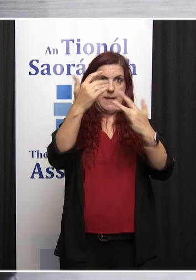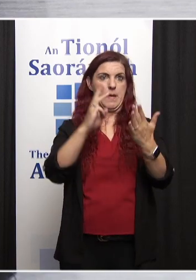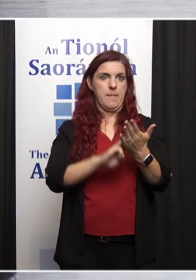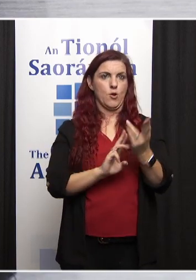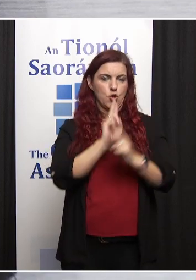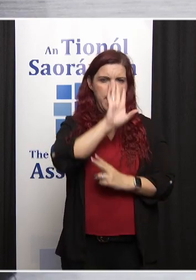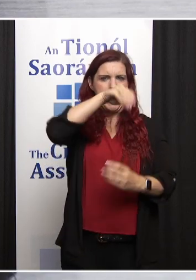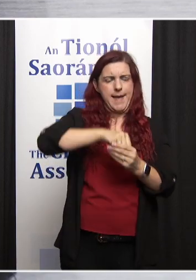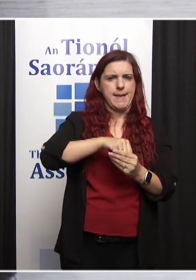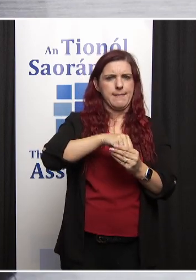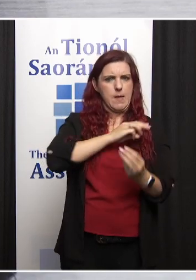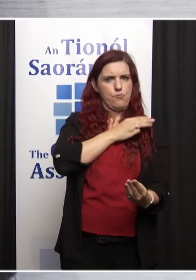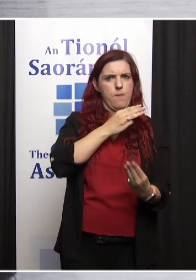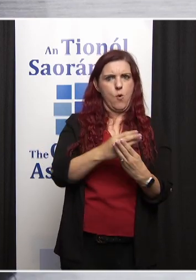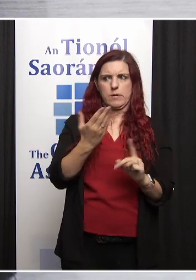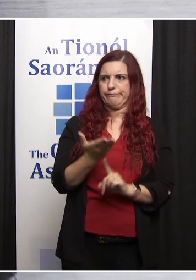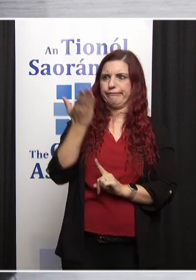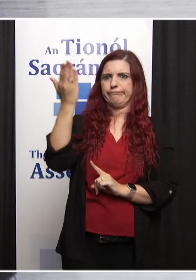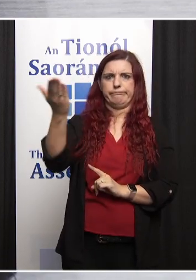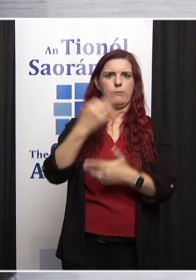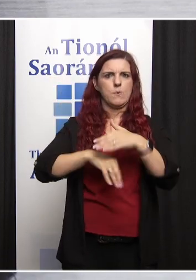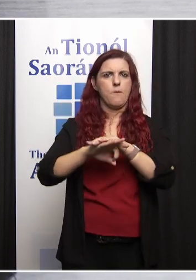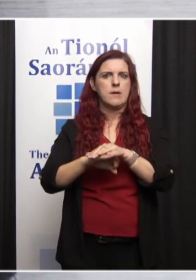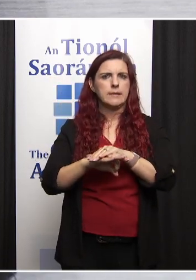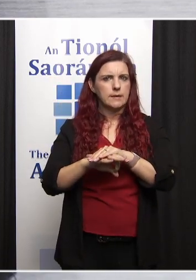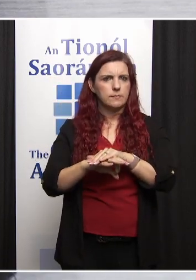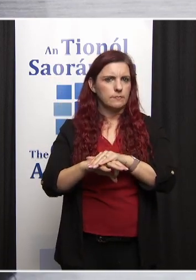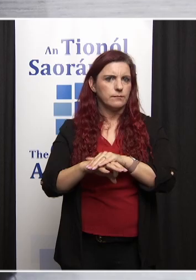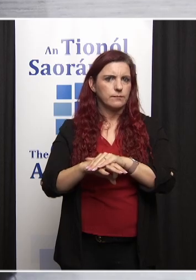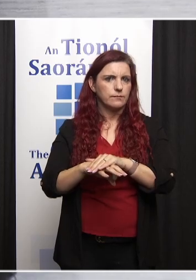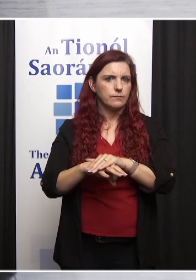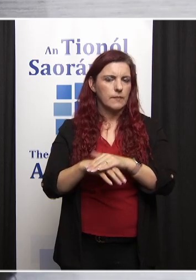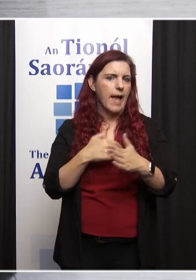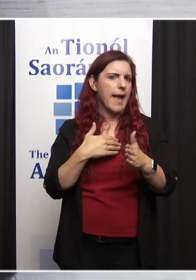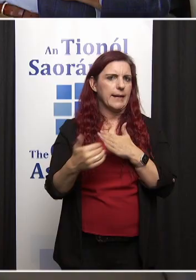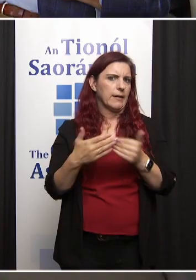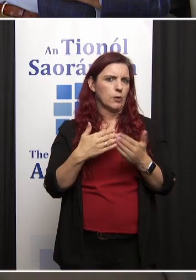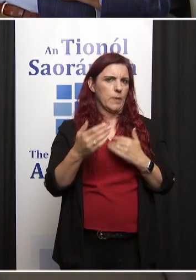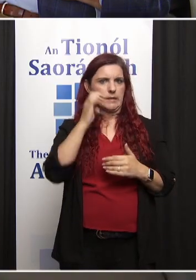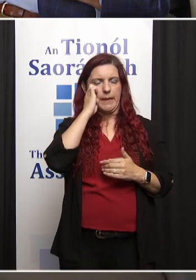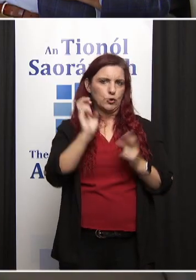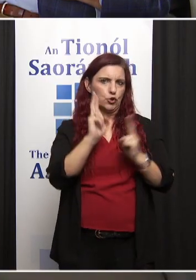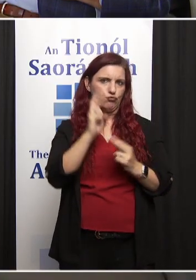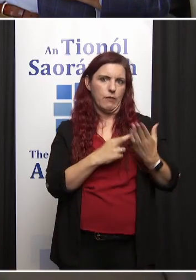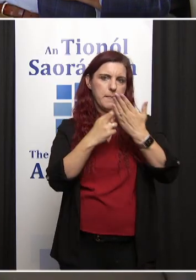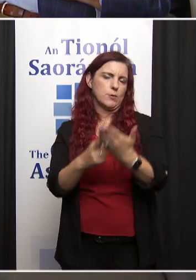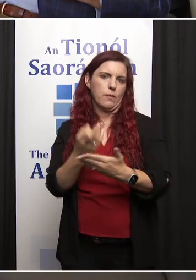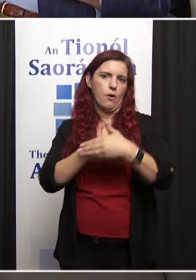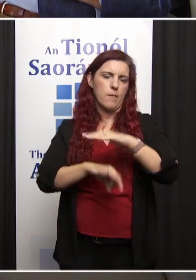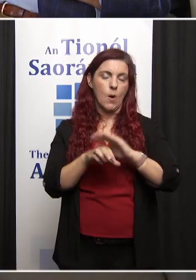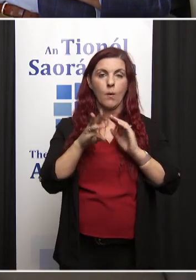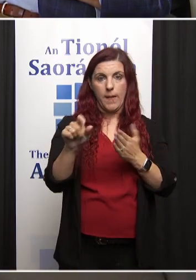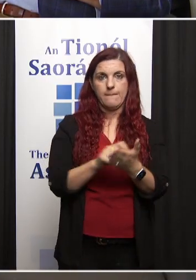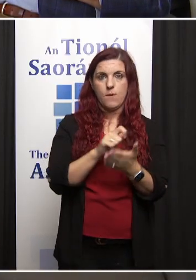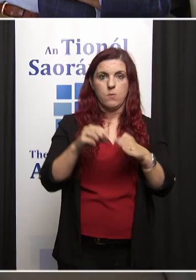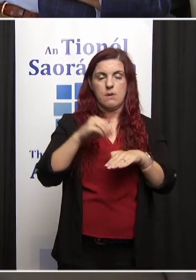should be the powers, the funding, and other matters that you deem necessary to bring as recommendations to our elected